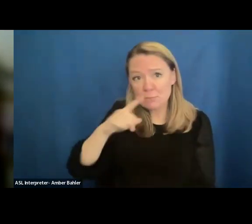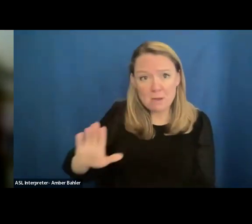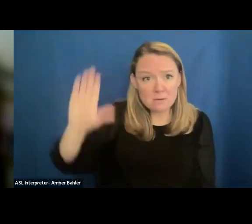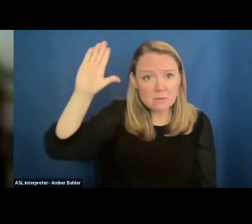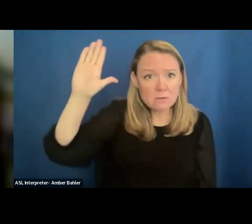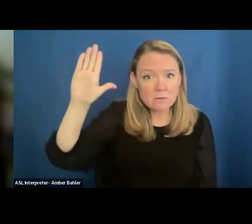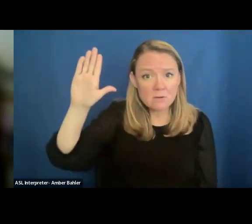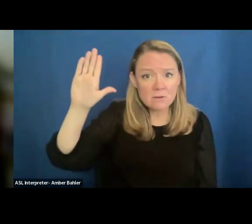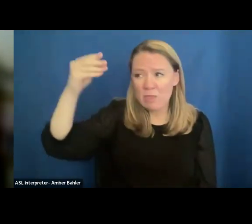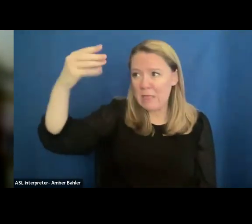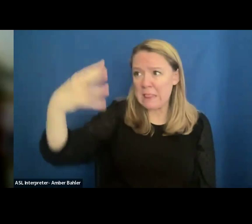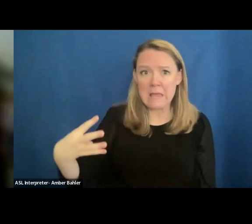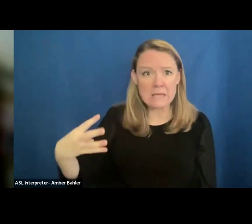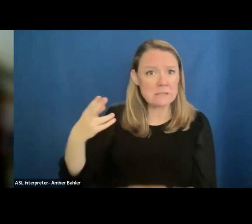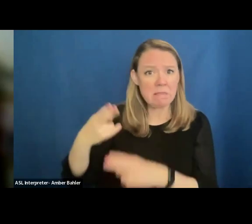list.